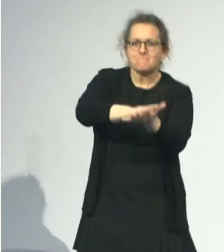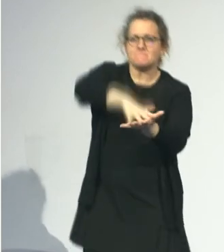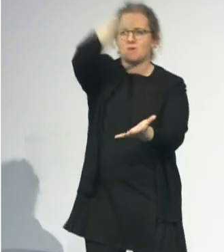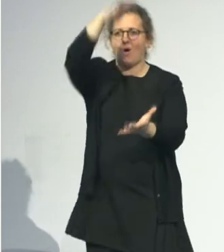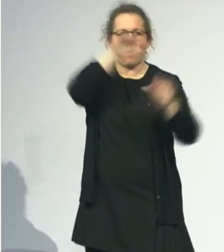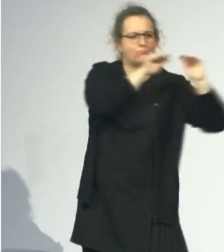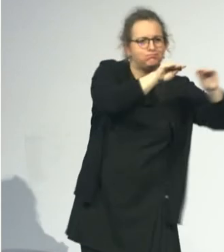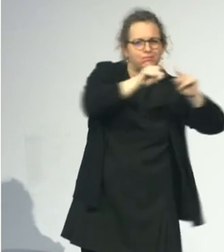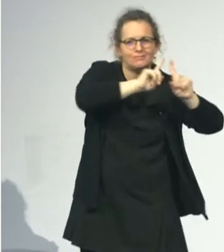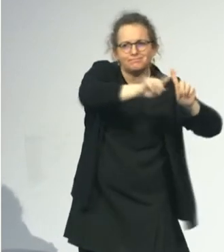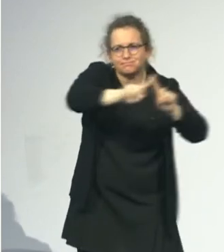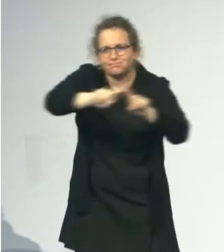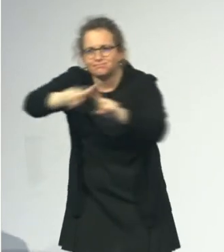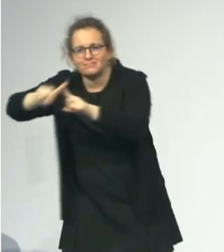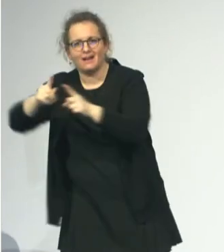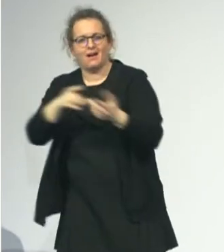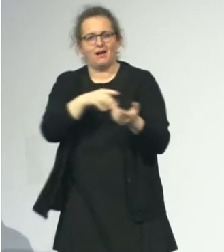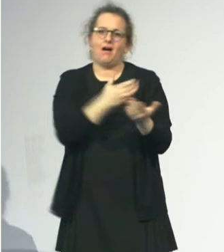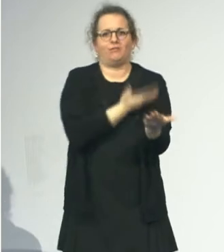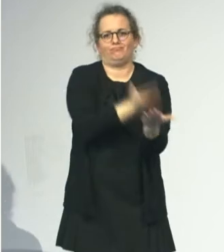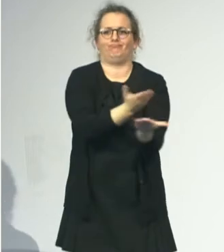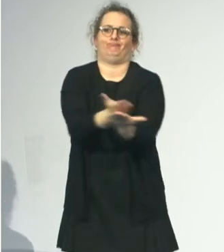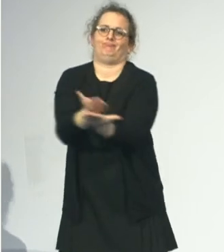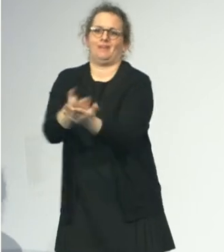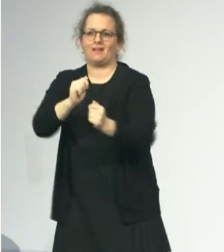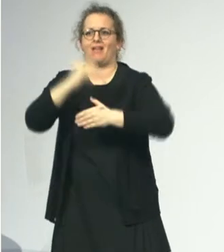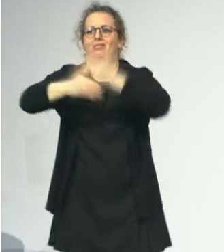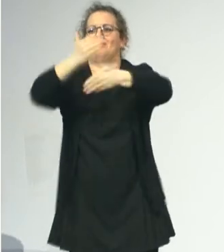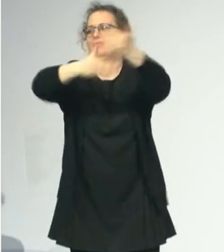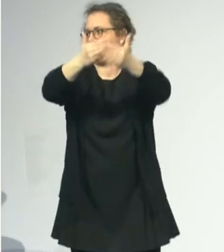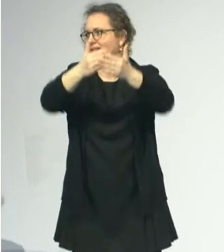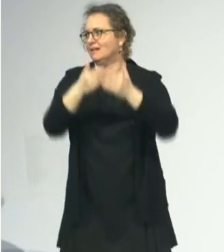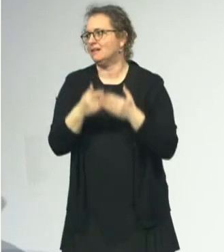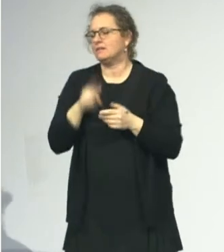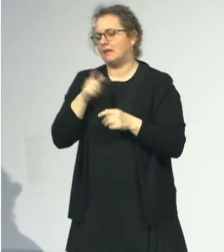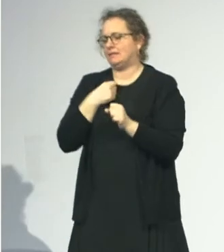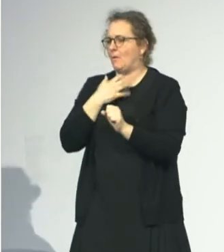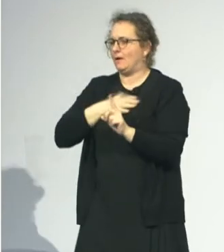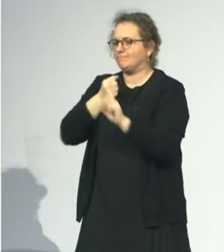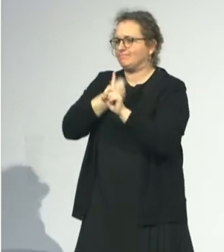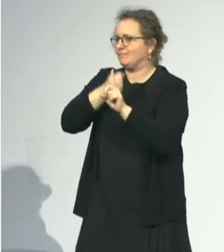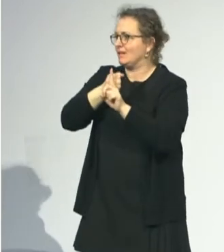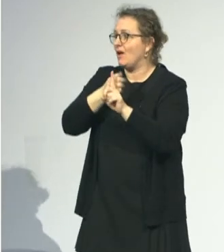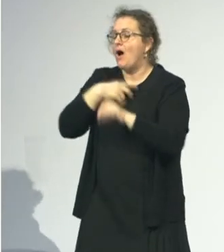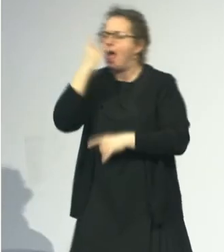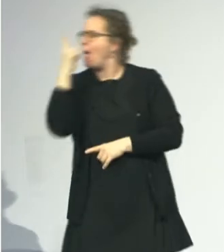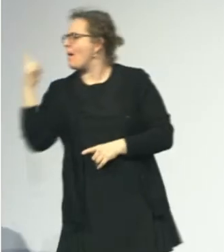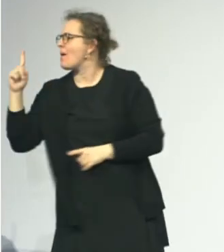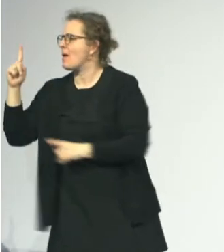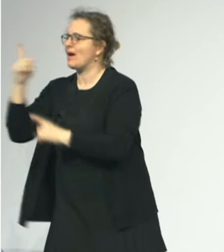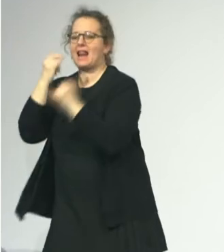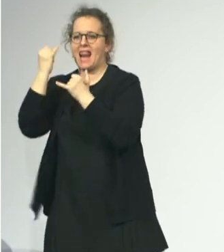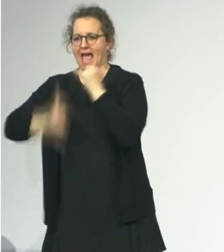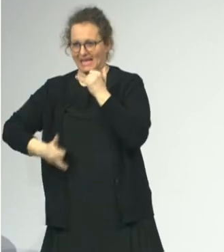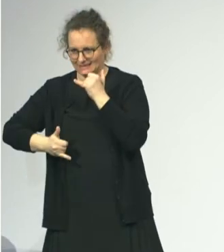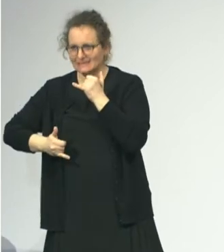and a half. Yeah, I have one question to please, ask you. No, please. At the end. I just want to say that if I have to suggest to someone